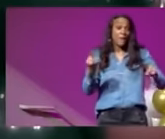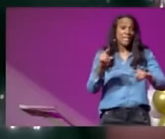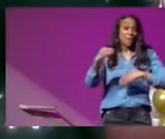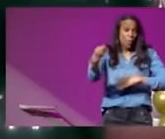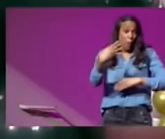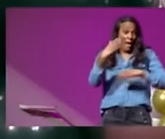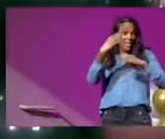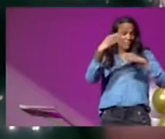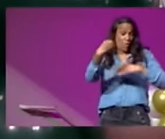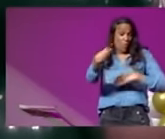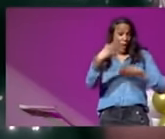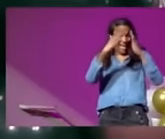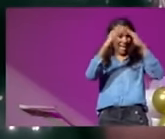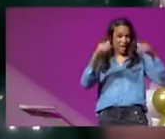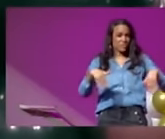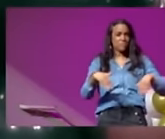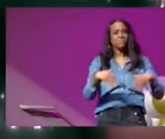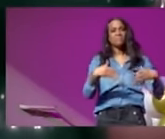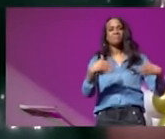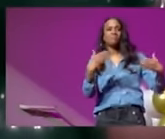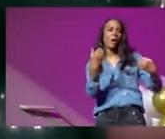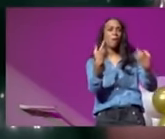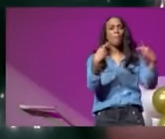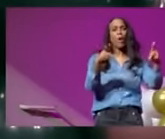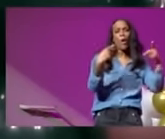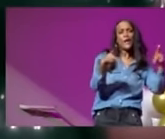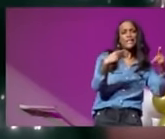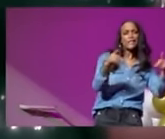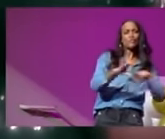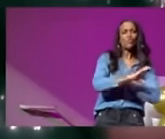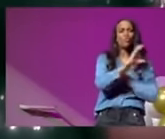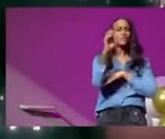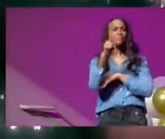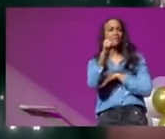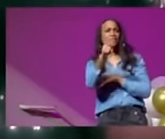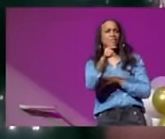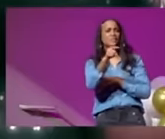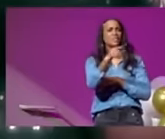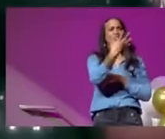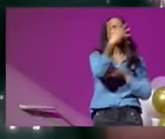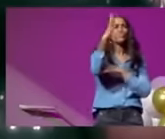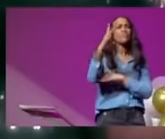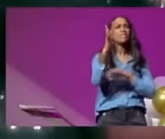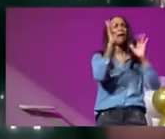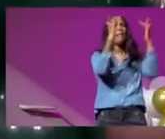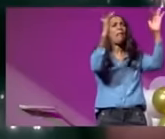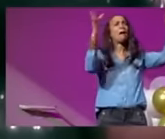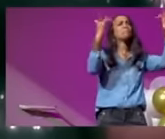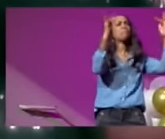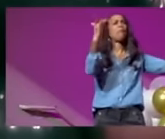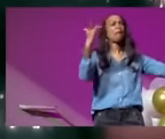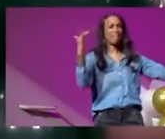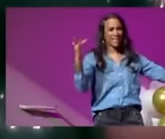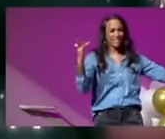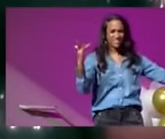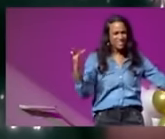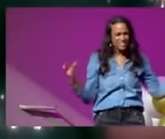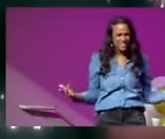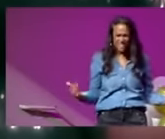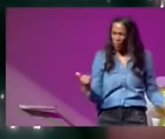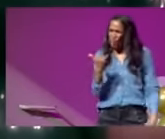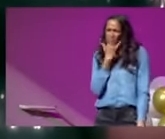hosting Christmas parties about the Prince of Peace. There is something hypocritical about